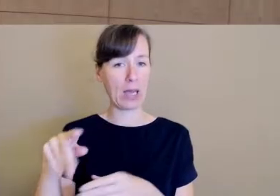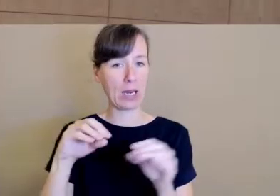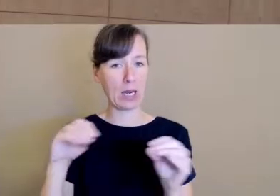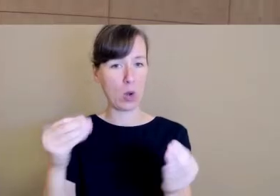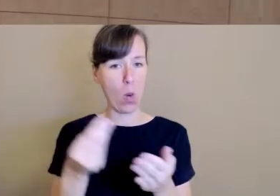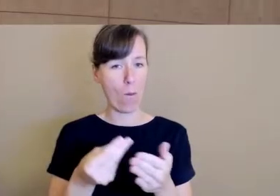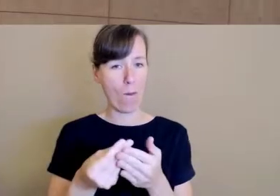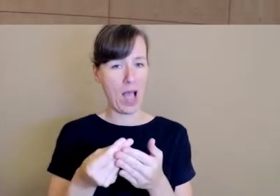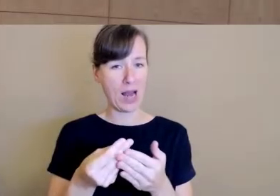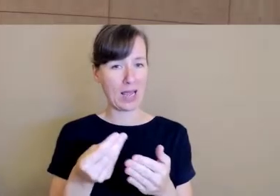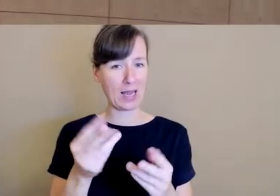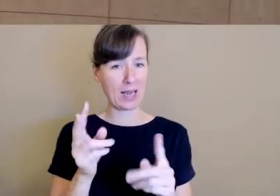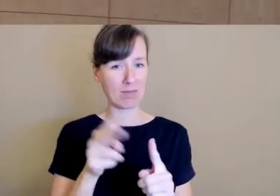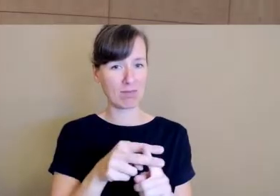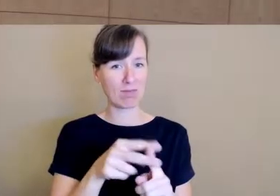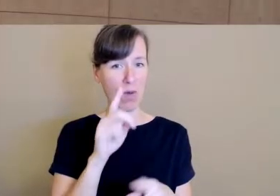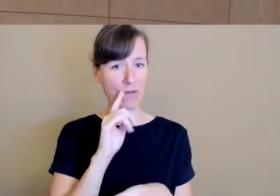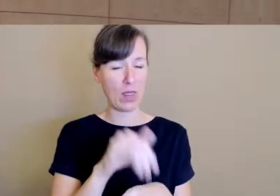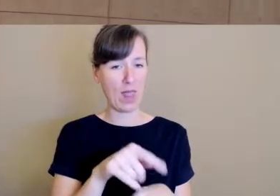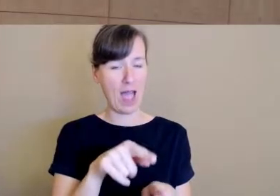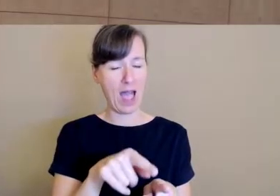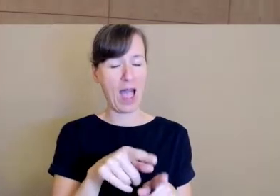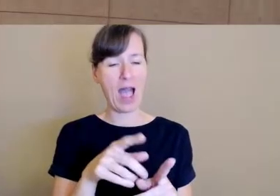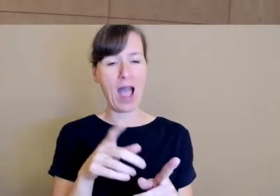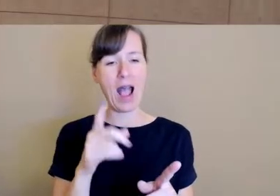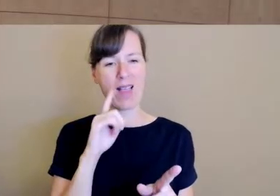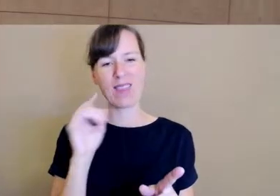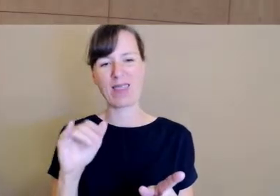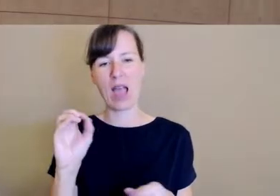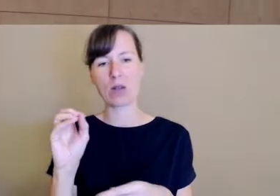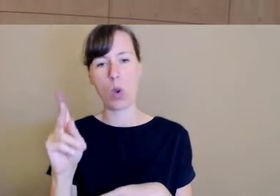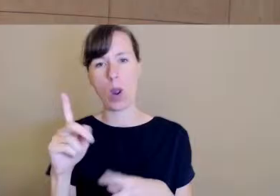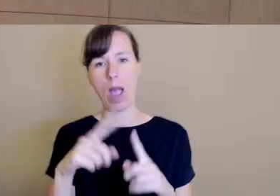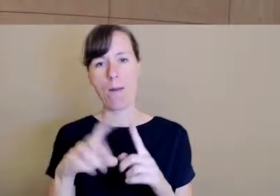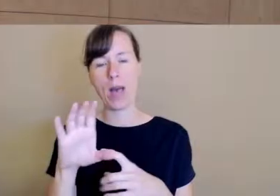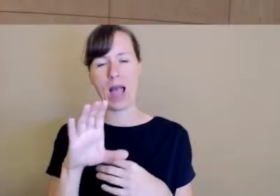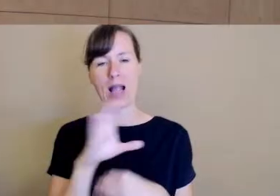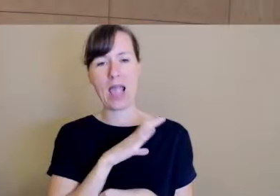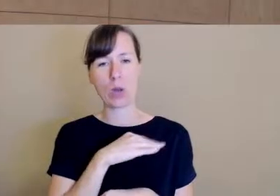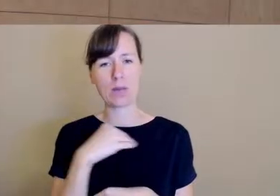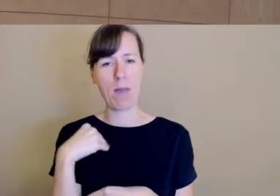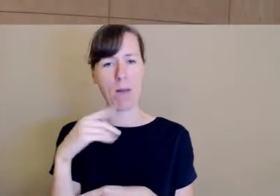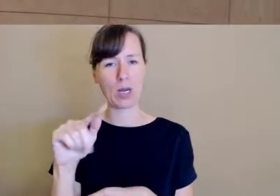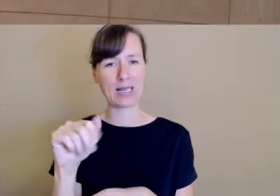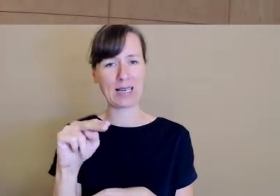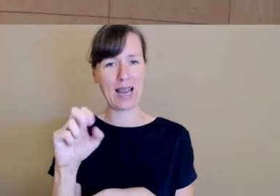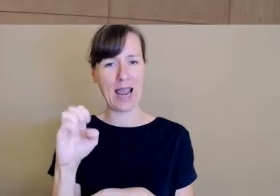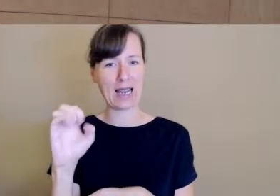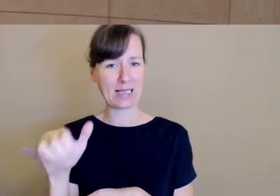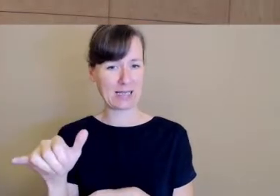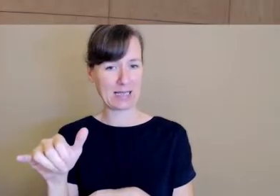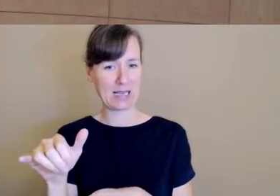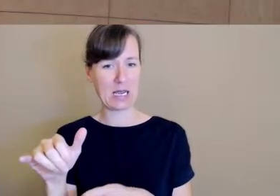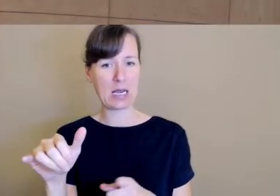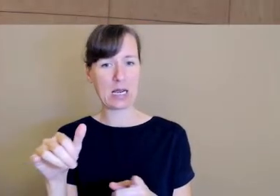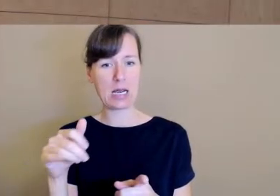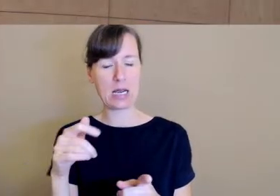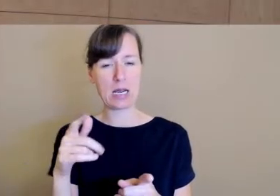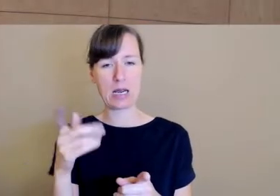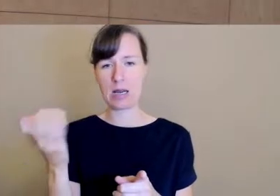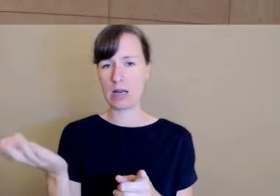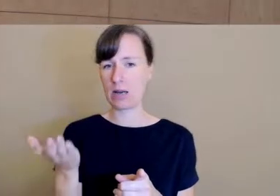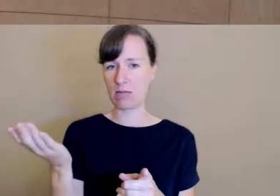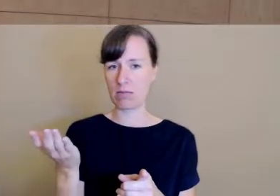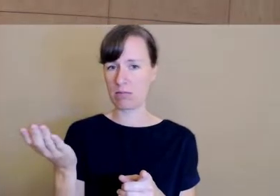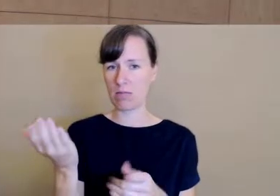That's okay. But I think, Councilmember Tanzi, and I'll turn to you, perhaps there are some creative ways that